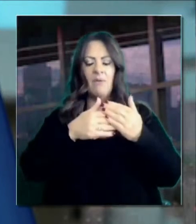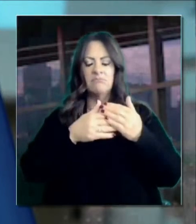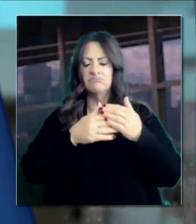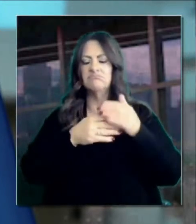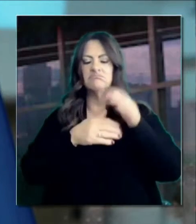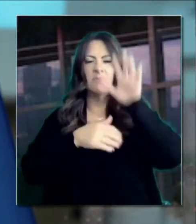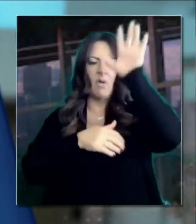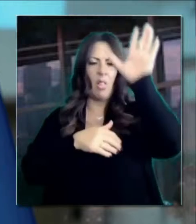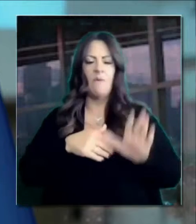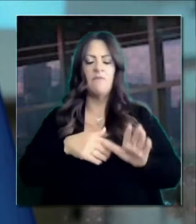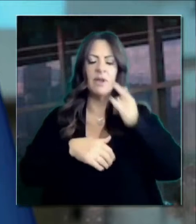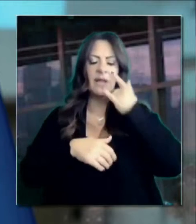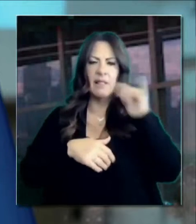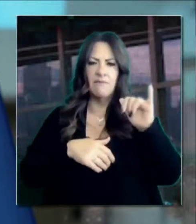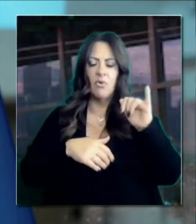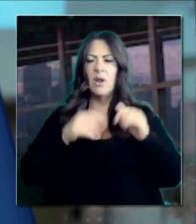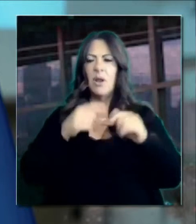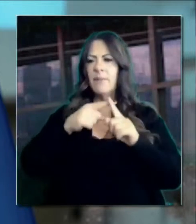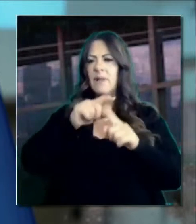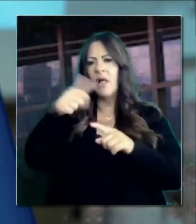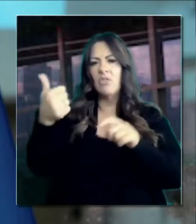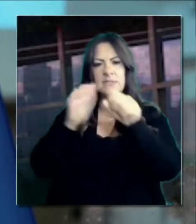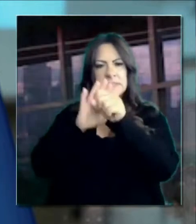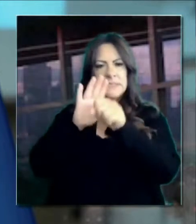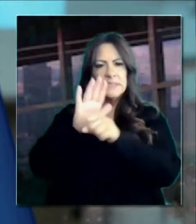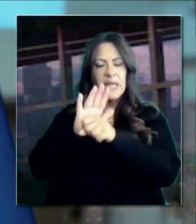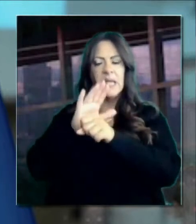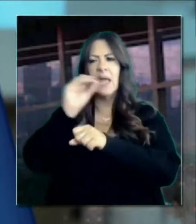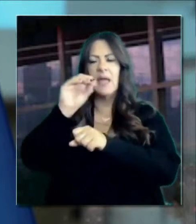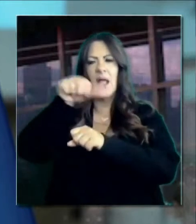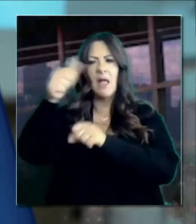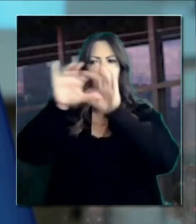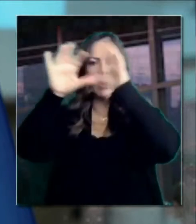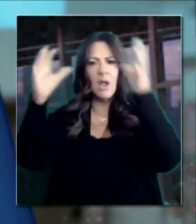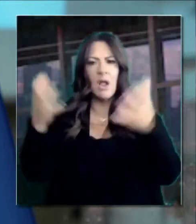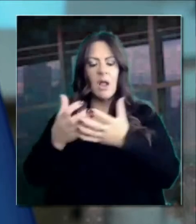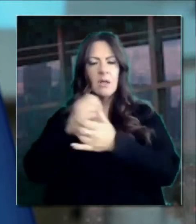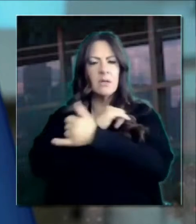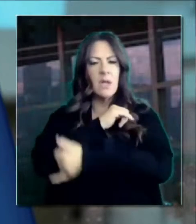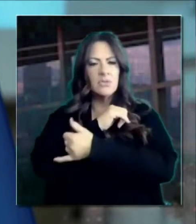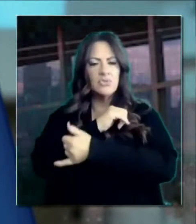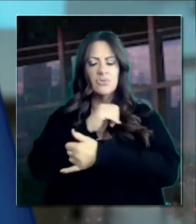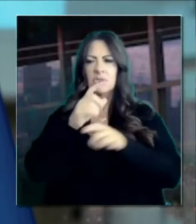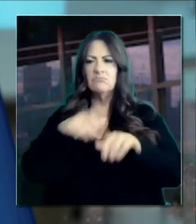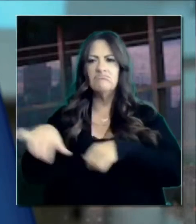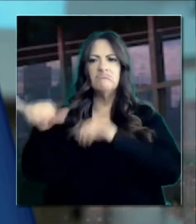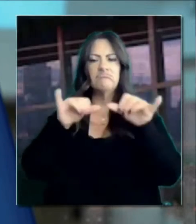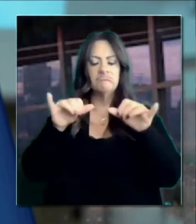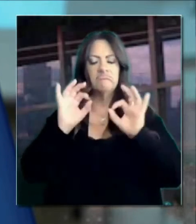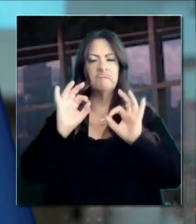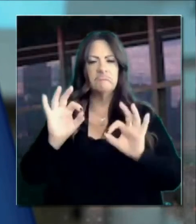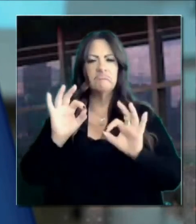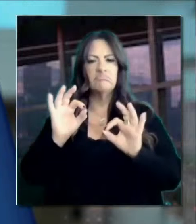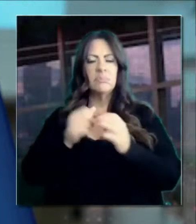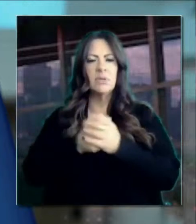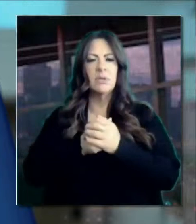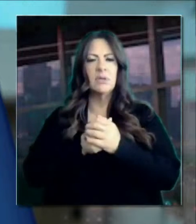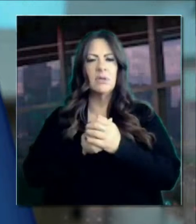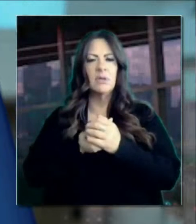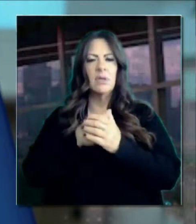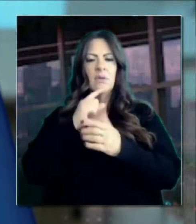nation, across the globe, and that certainly we are very experienced with reactions and even